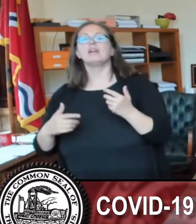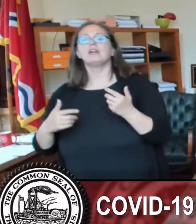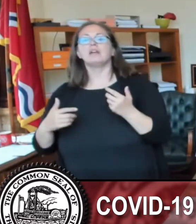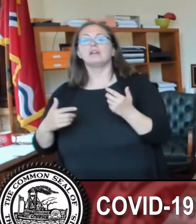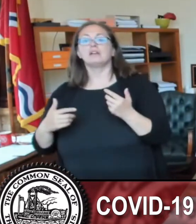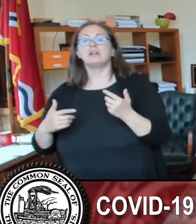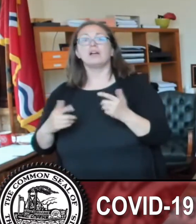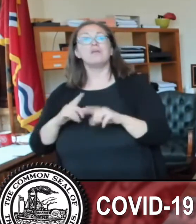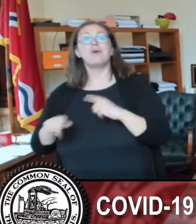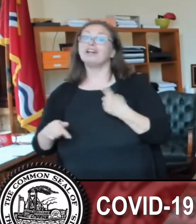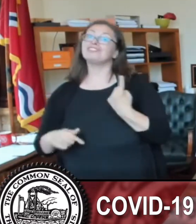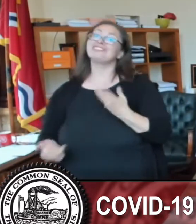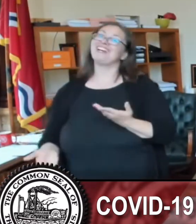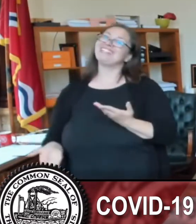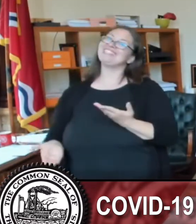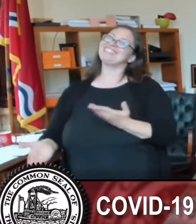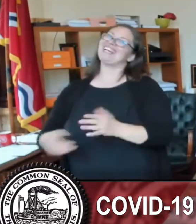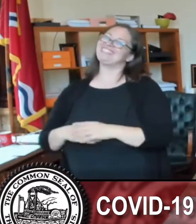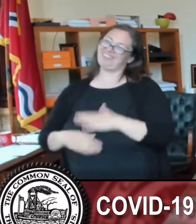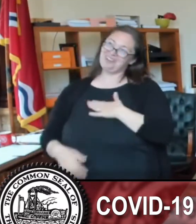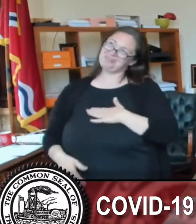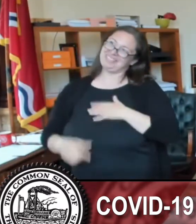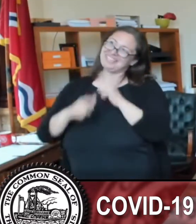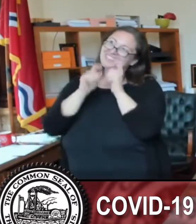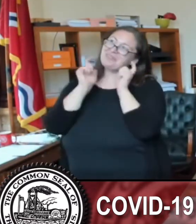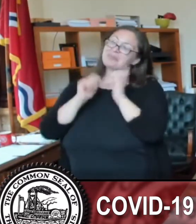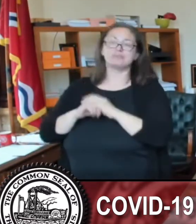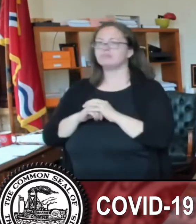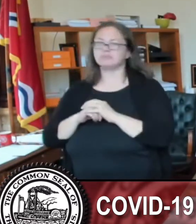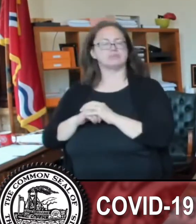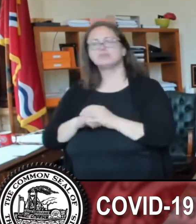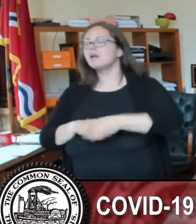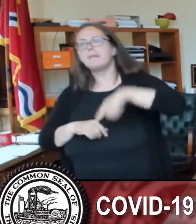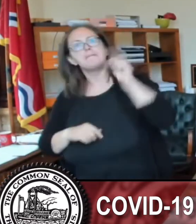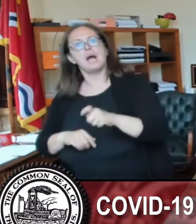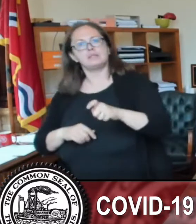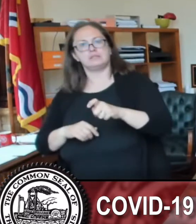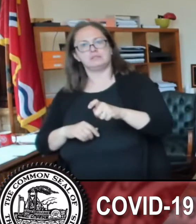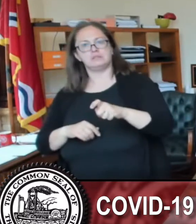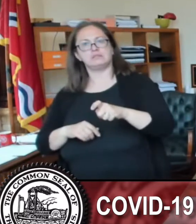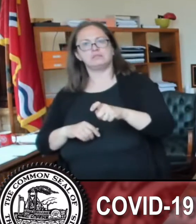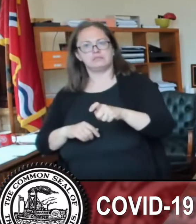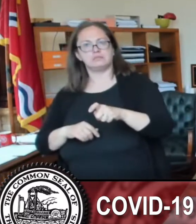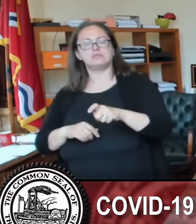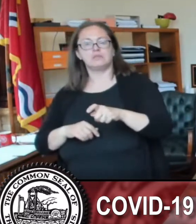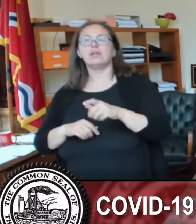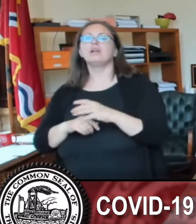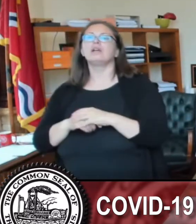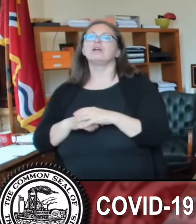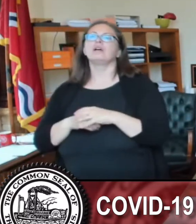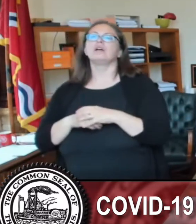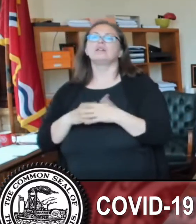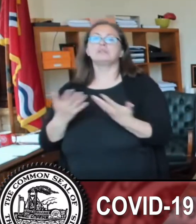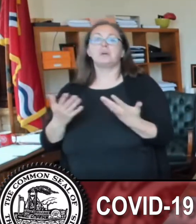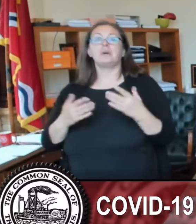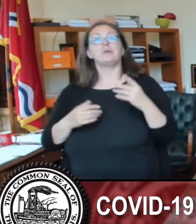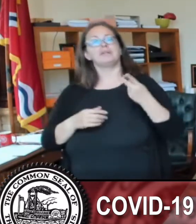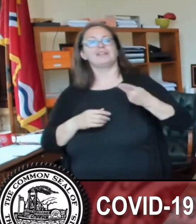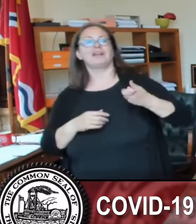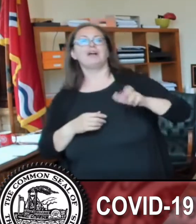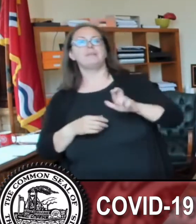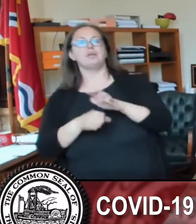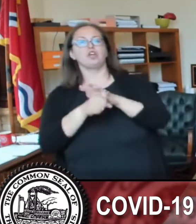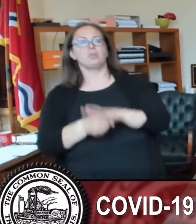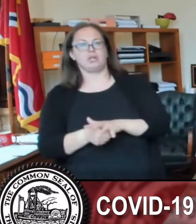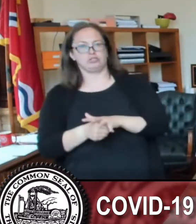a suggestion or please do it. It's, you really must do it. And so I think that peer pressure will come to